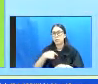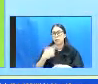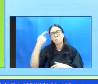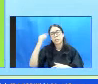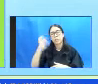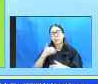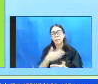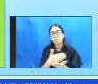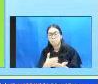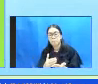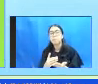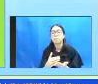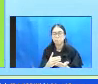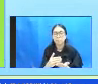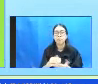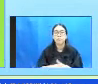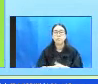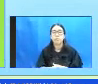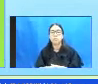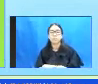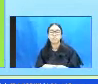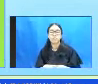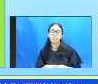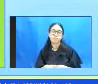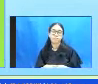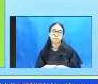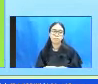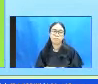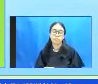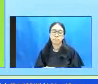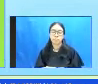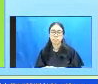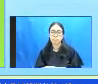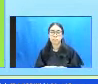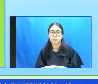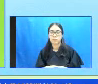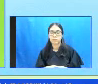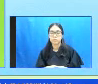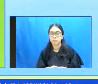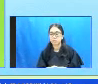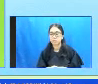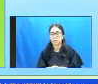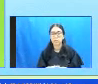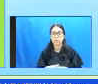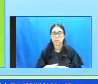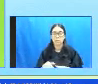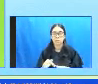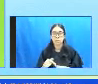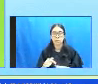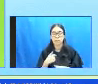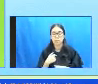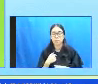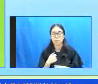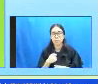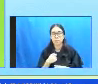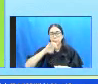Pak Jete on this area. I just want to highlight the importance of data, that it is relatable to all of us, that according